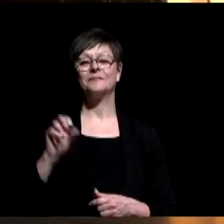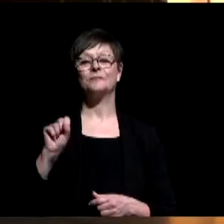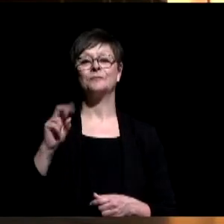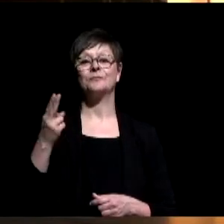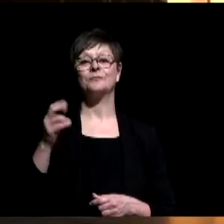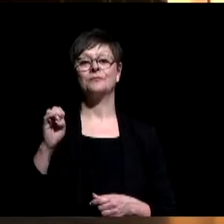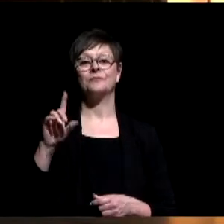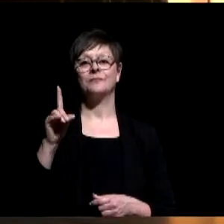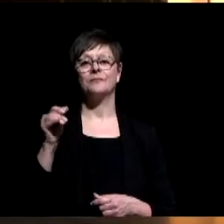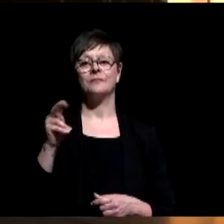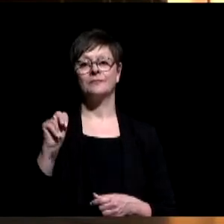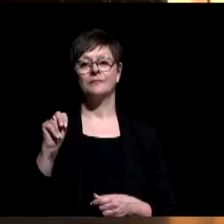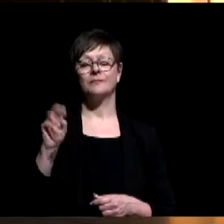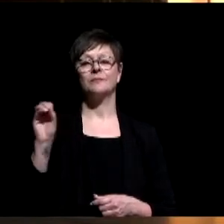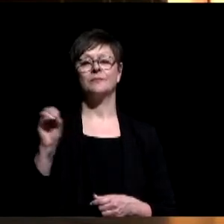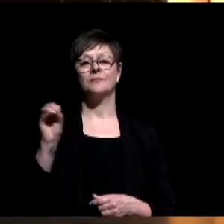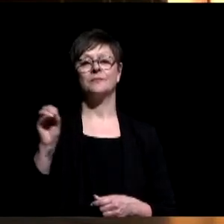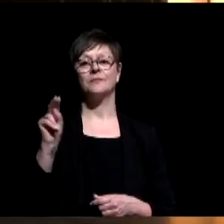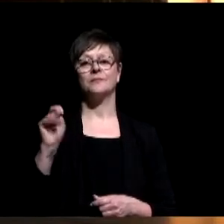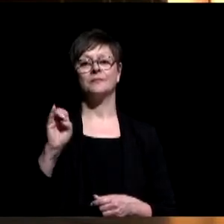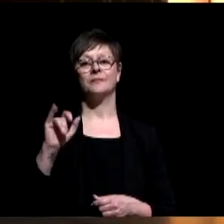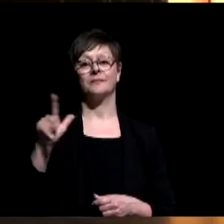Sheldon O'Neill.